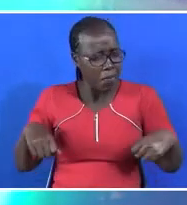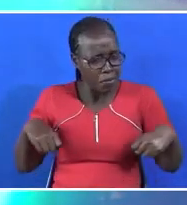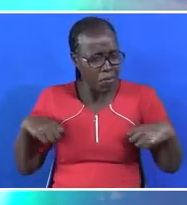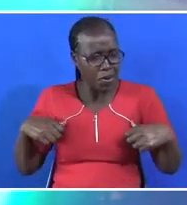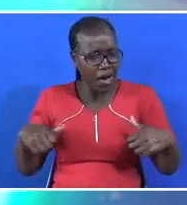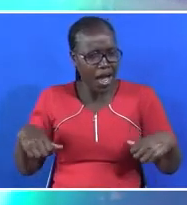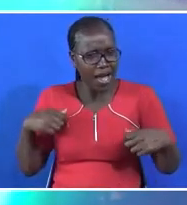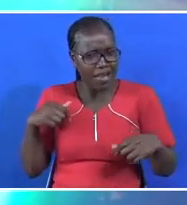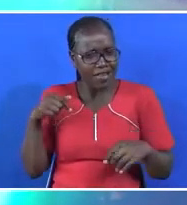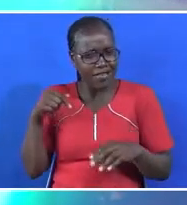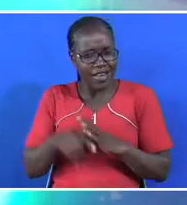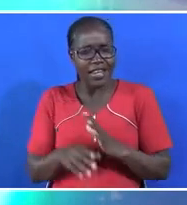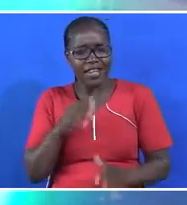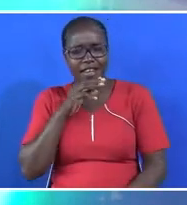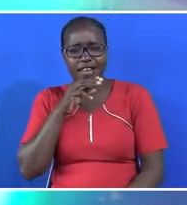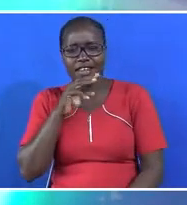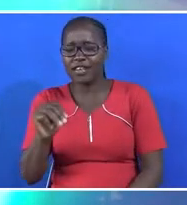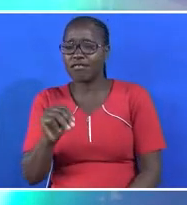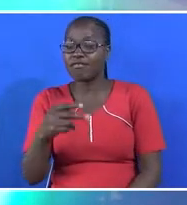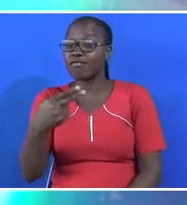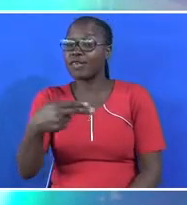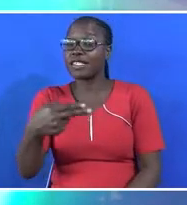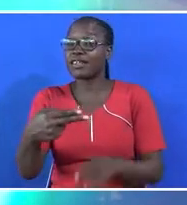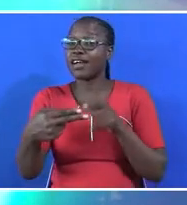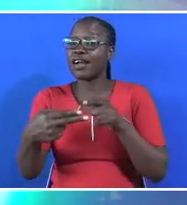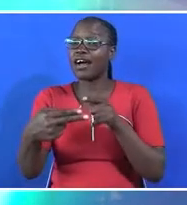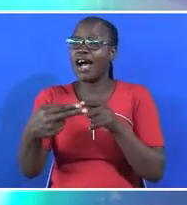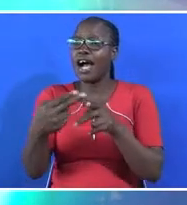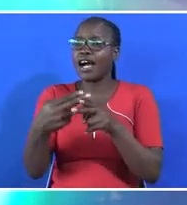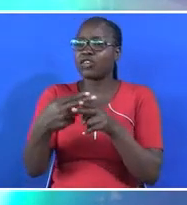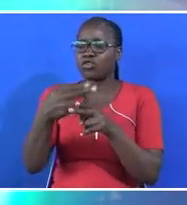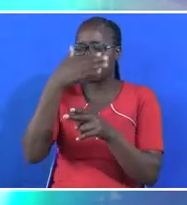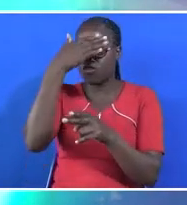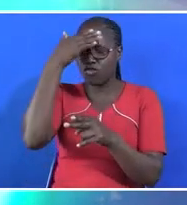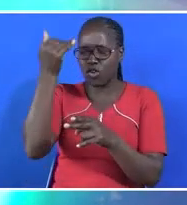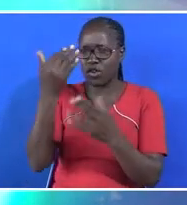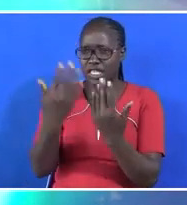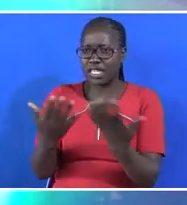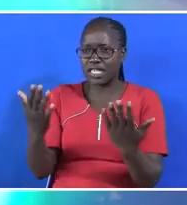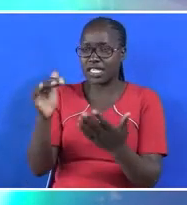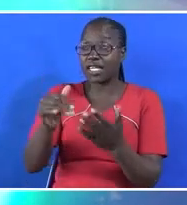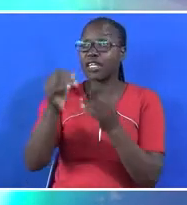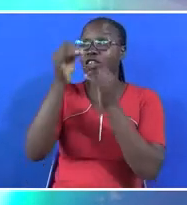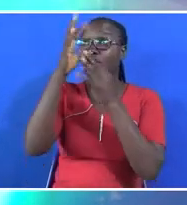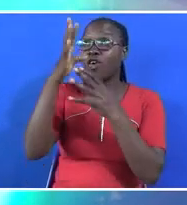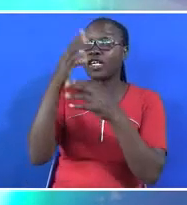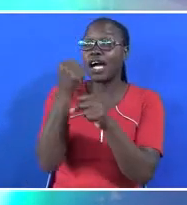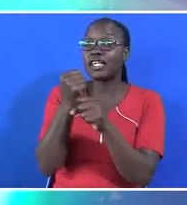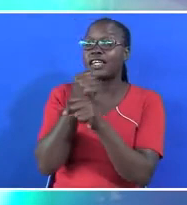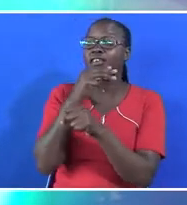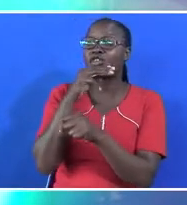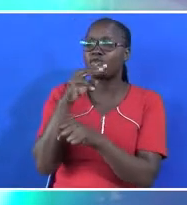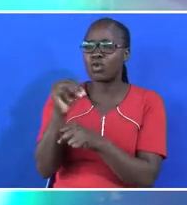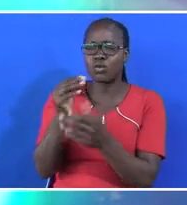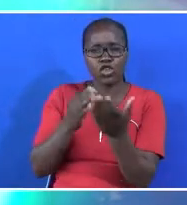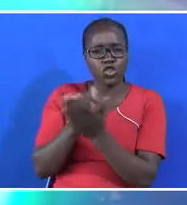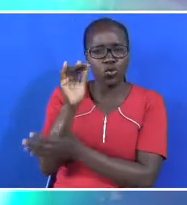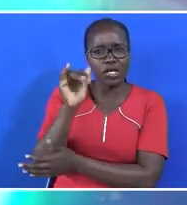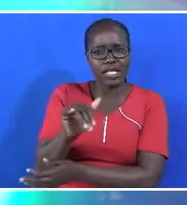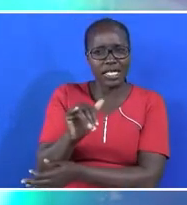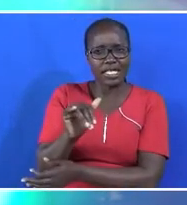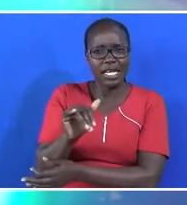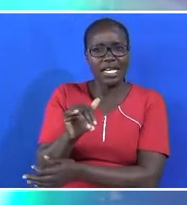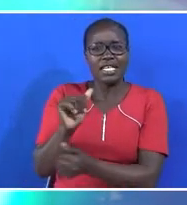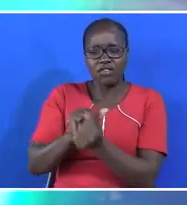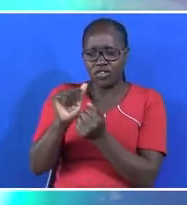came into Hezekiah. And he soon forgot the things that God had done to ensure that he had